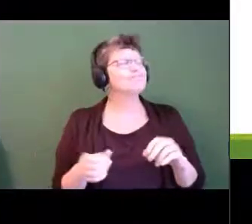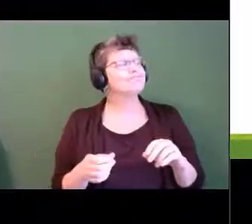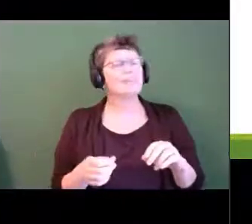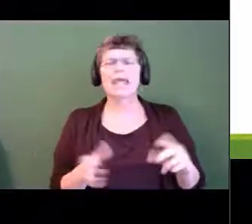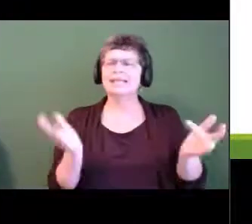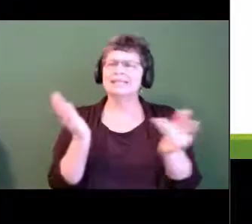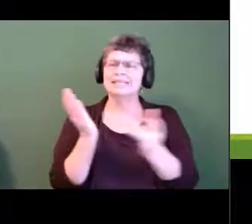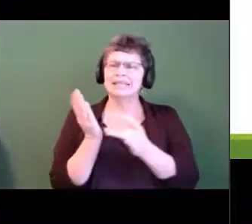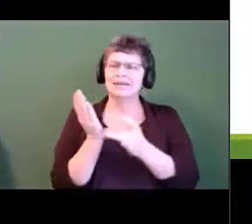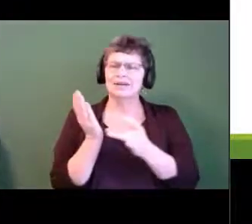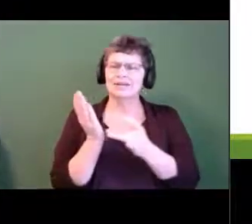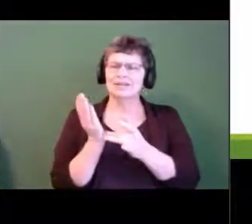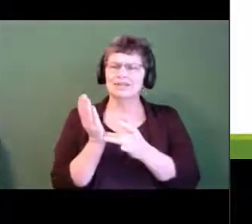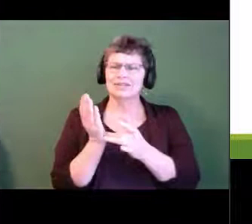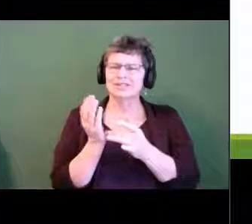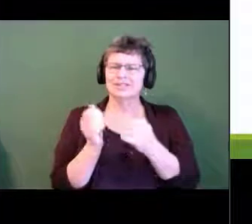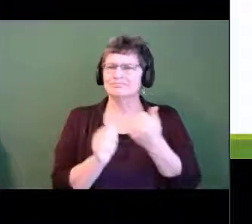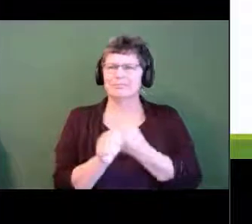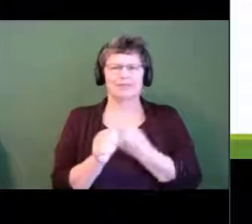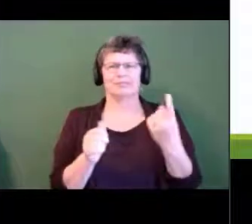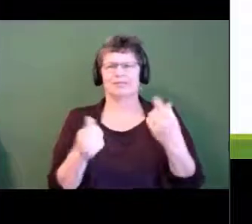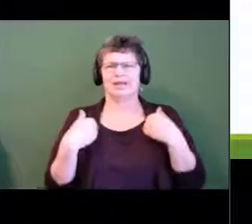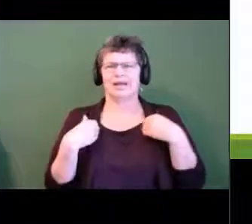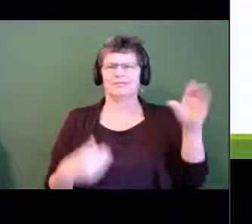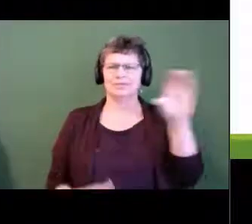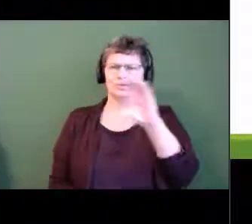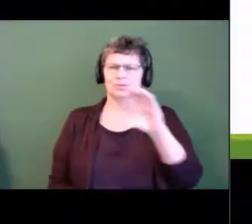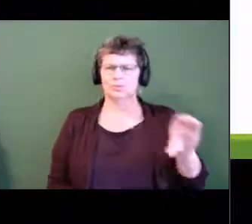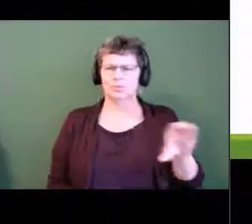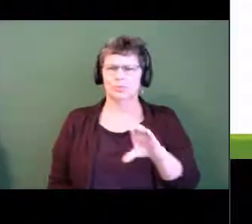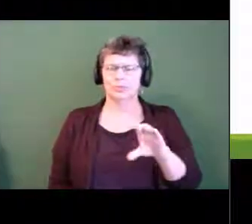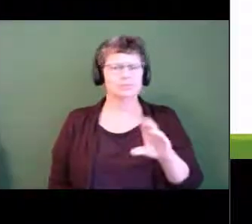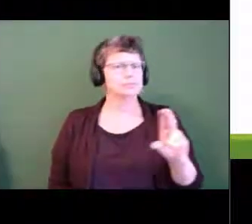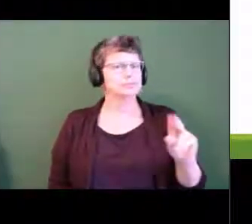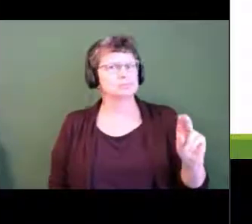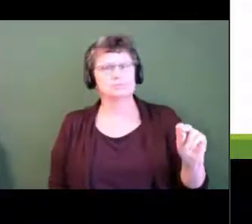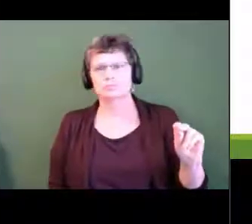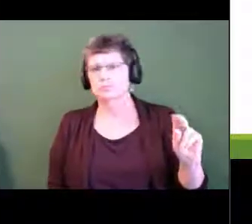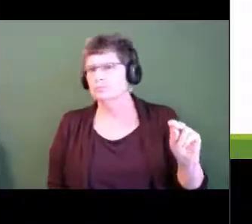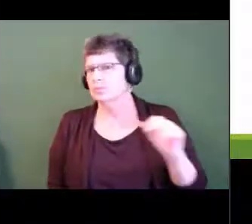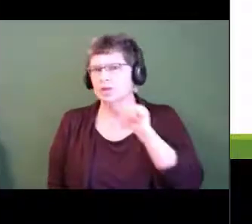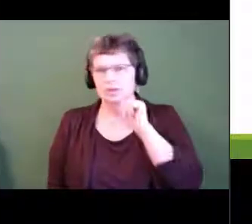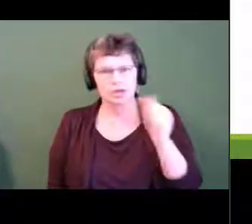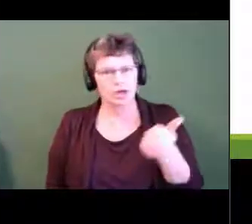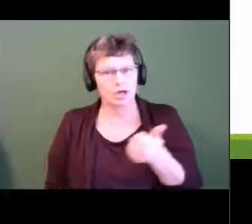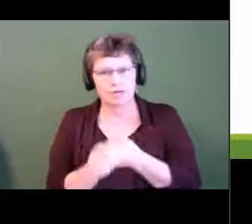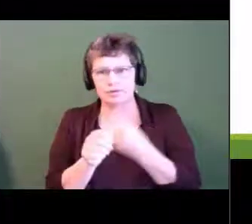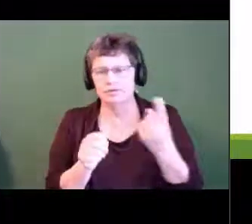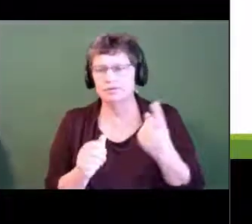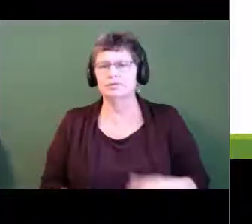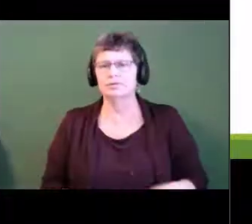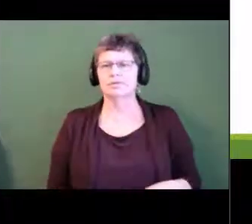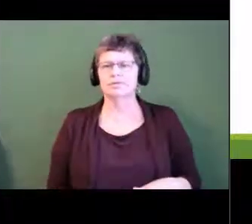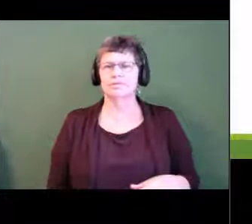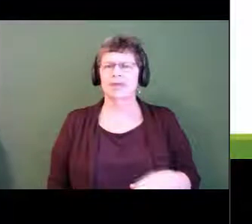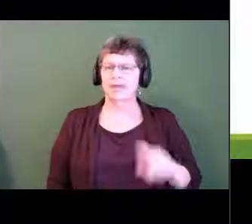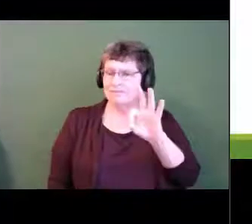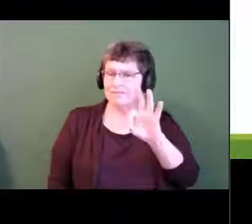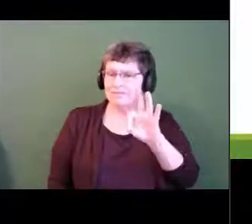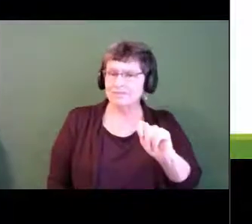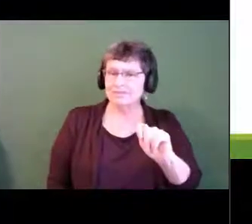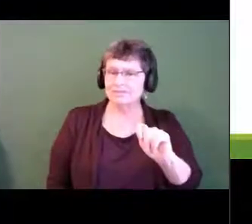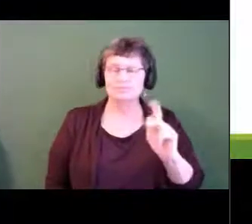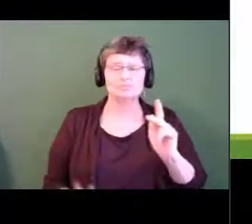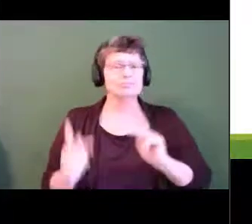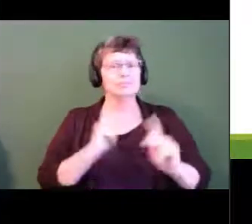doesn't have Zoom today or some such thing? Lots of people, you know, FaceTime. Many people don't have the resources or don't know how to use the resources that